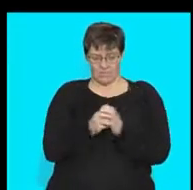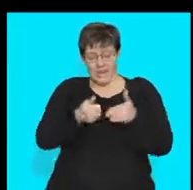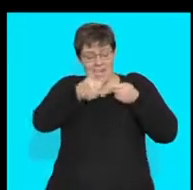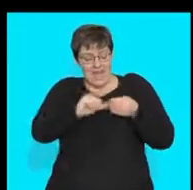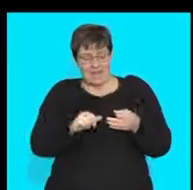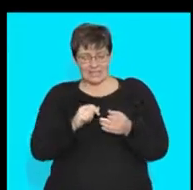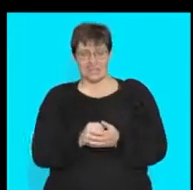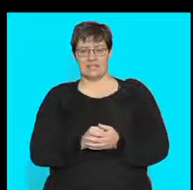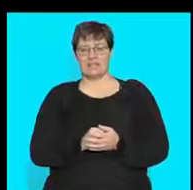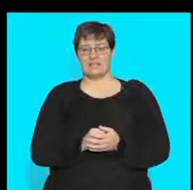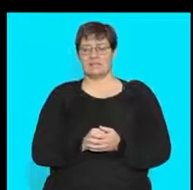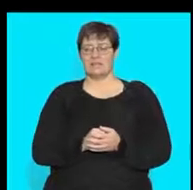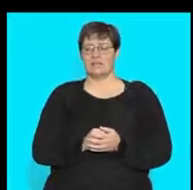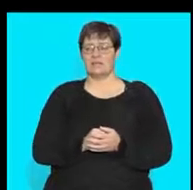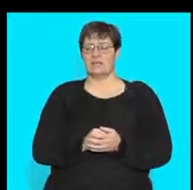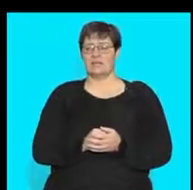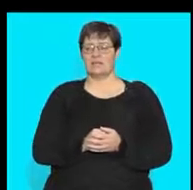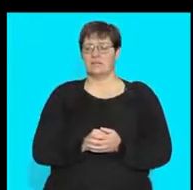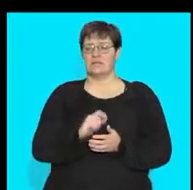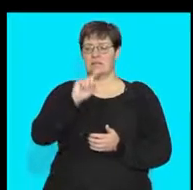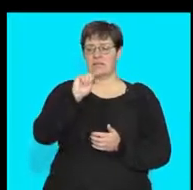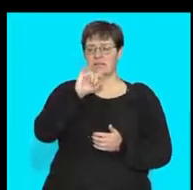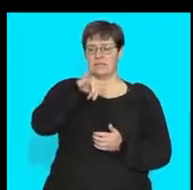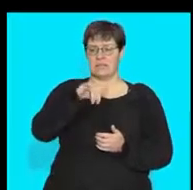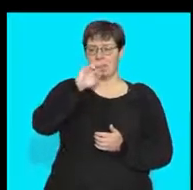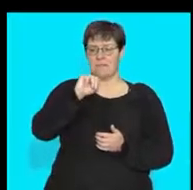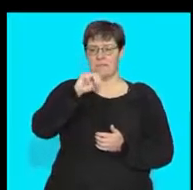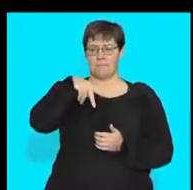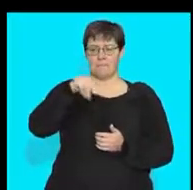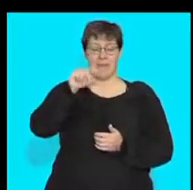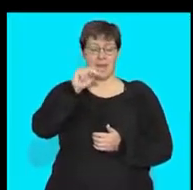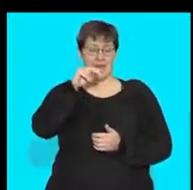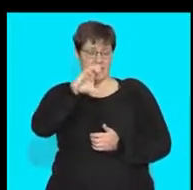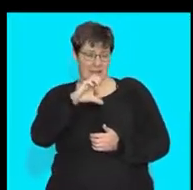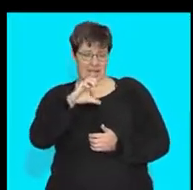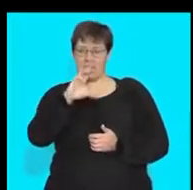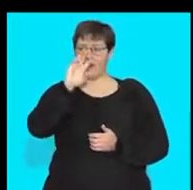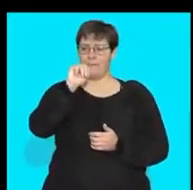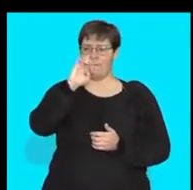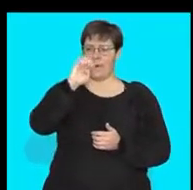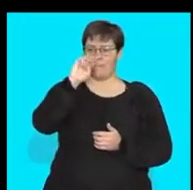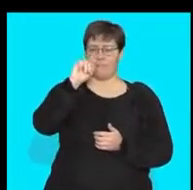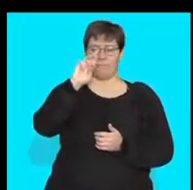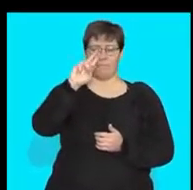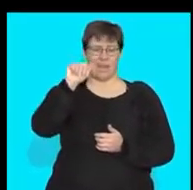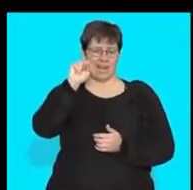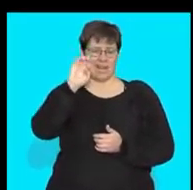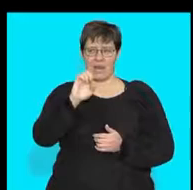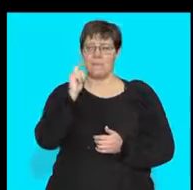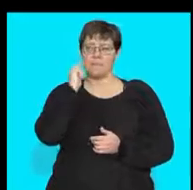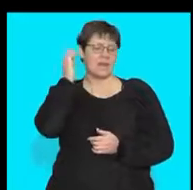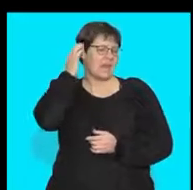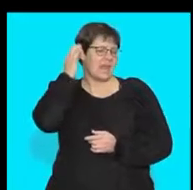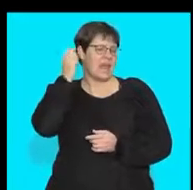next one of the outer ear is our tympanic membrane. Now we know the tympanic membrane as the eardrum, that little part